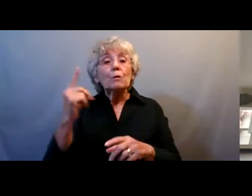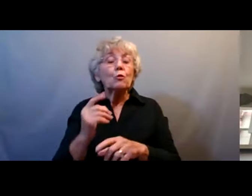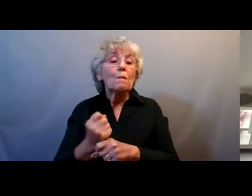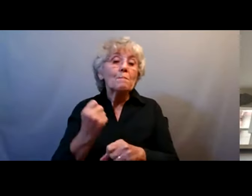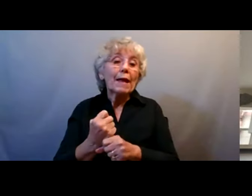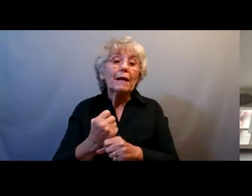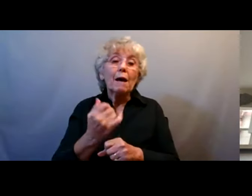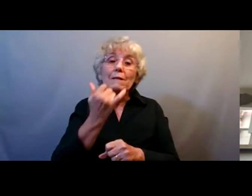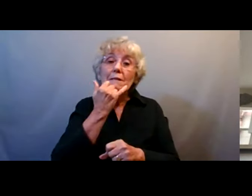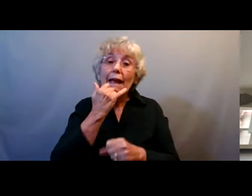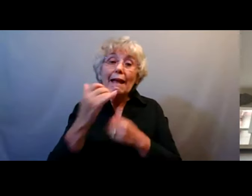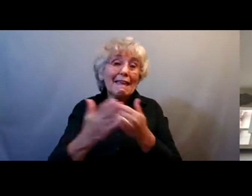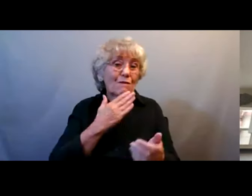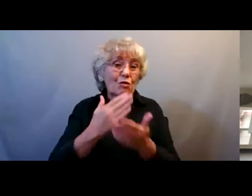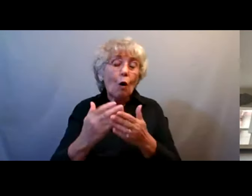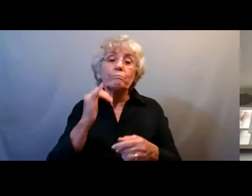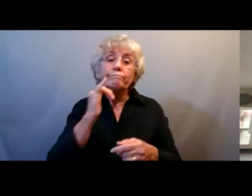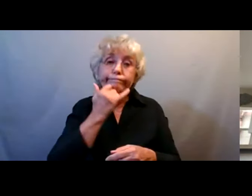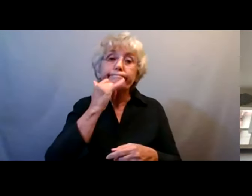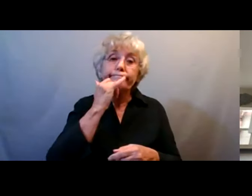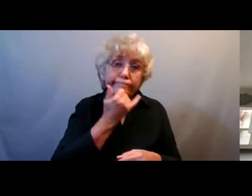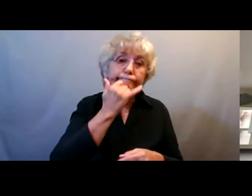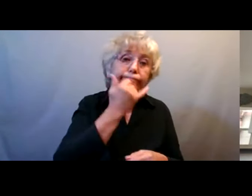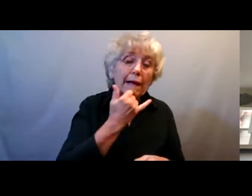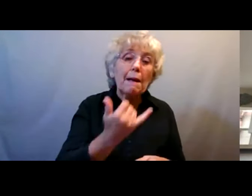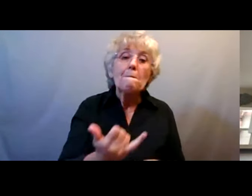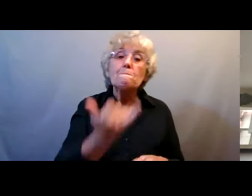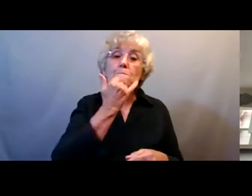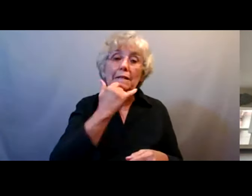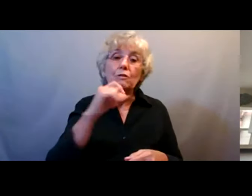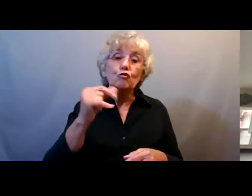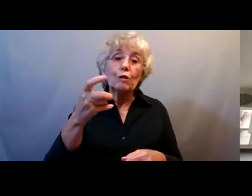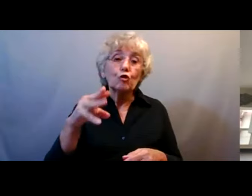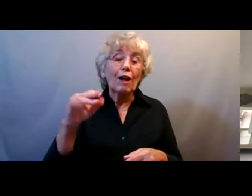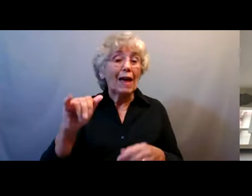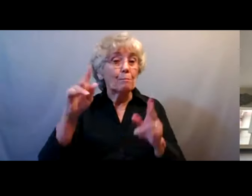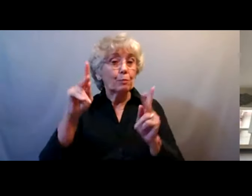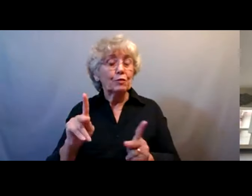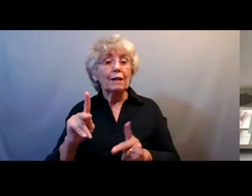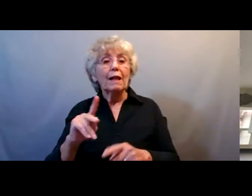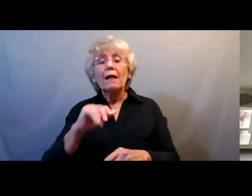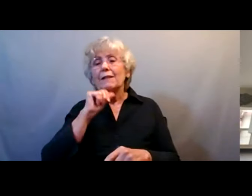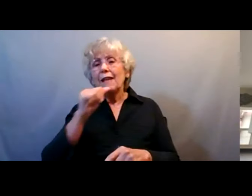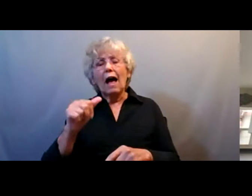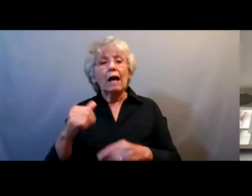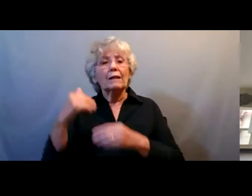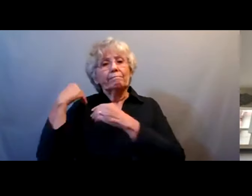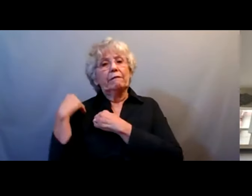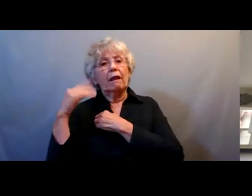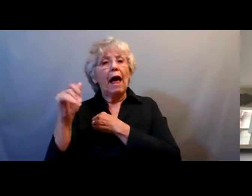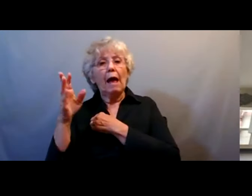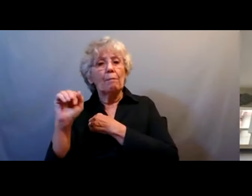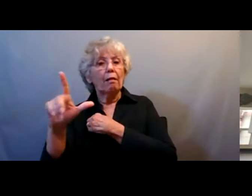even if you made that mistake more than once in misgendering someone, that you would ever be liable, or that staff person would ever be liable